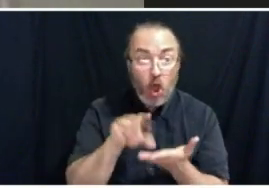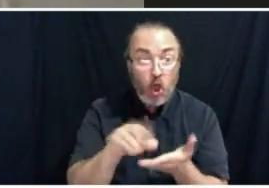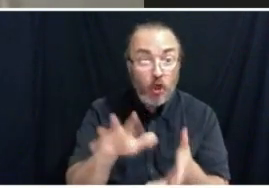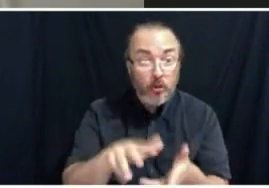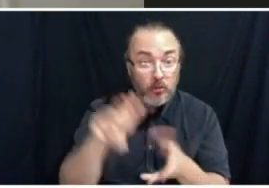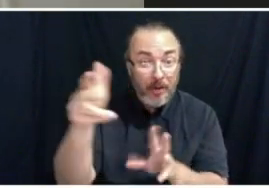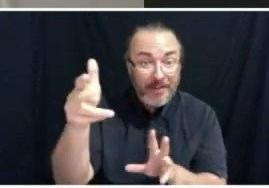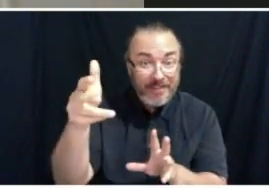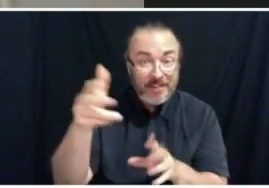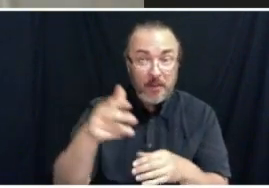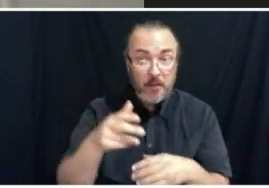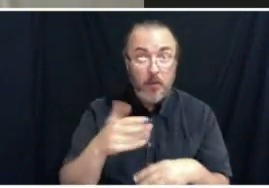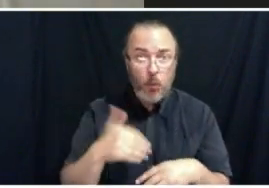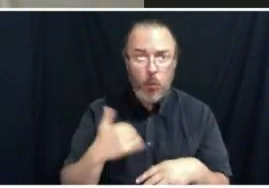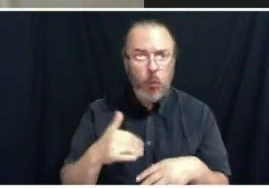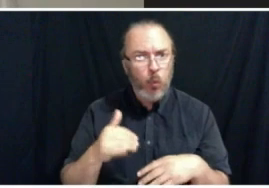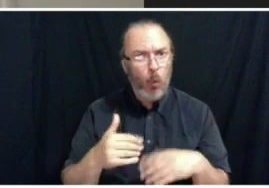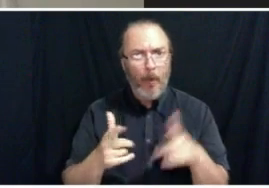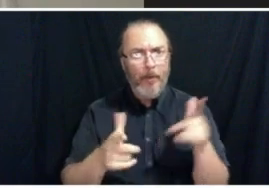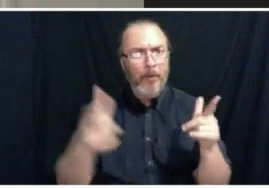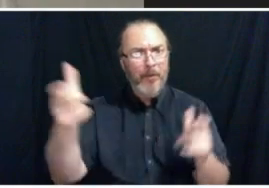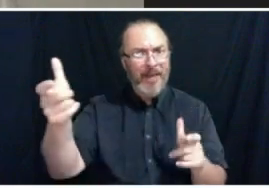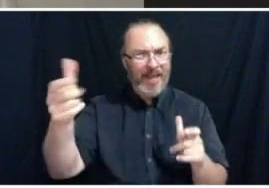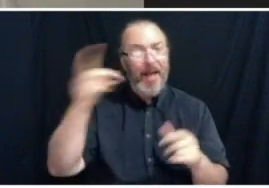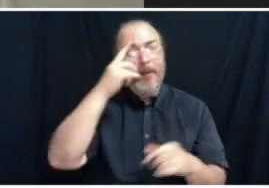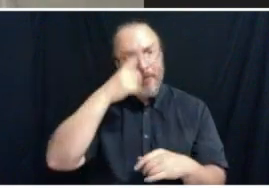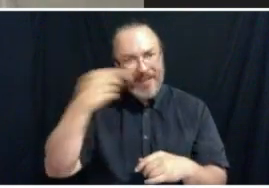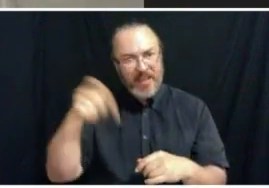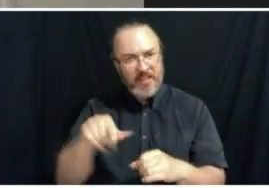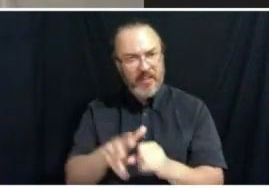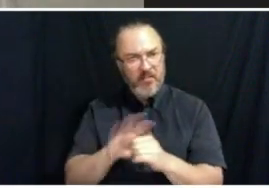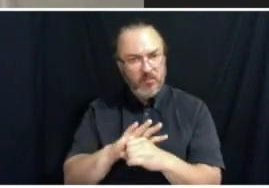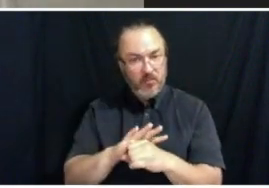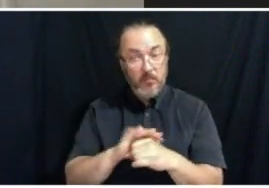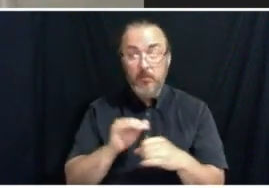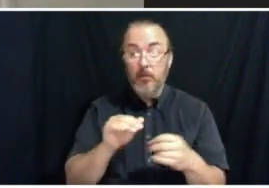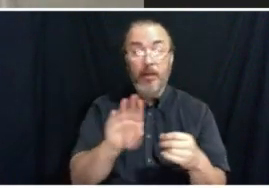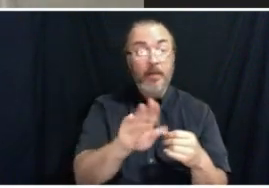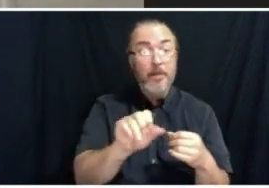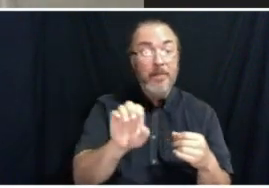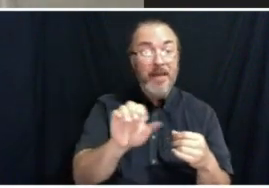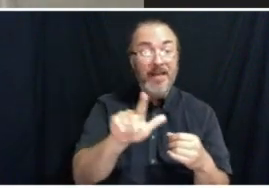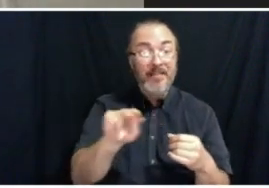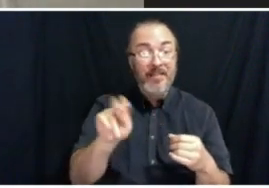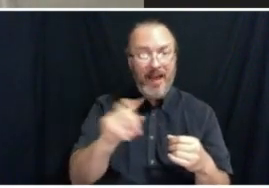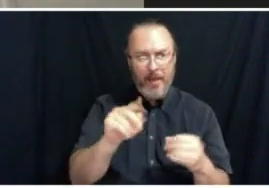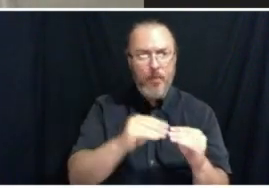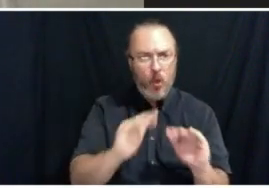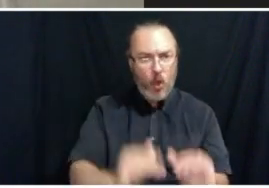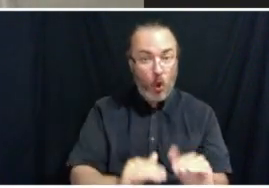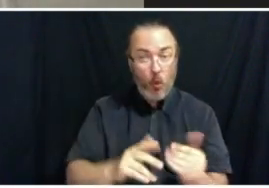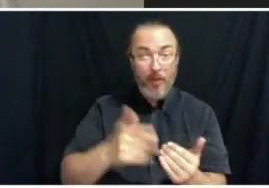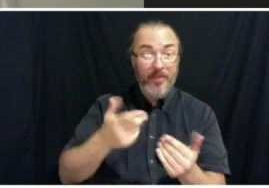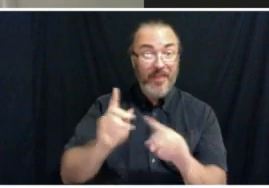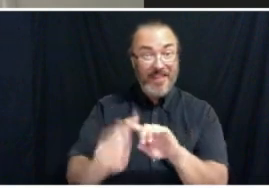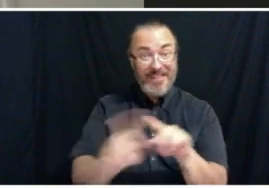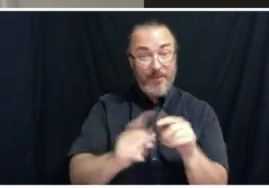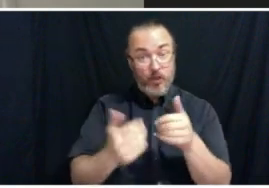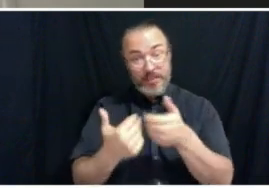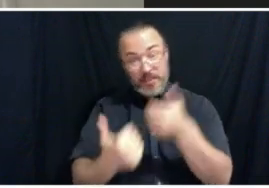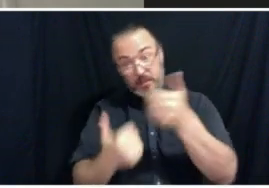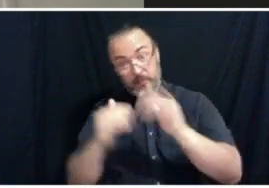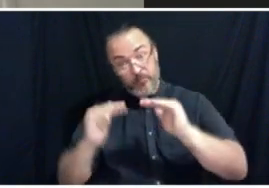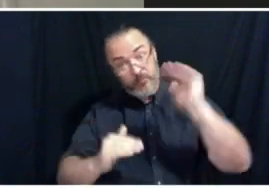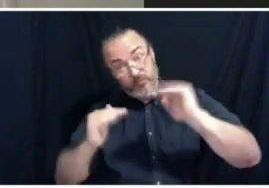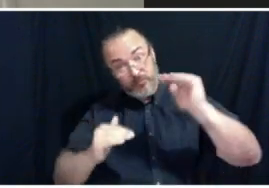been magnified by this pandemic. Our baseline is lower, the inequities are larger. So the challenge that